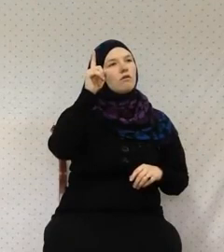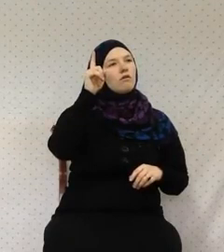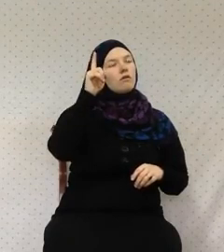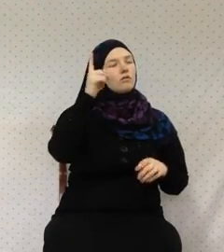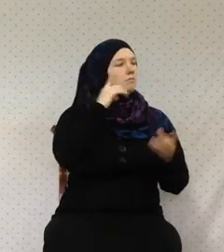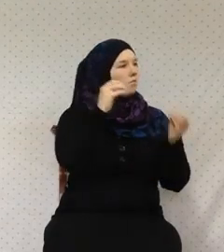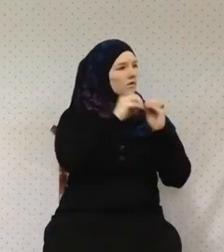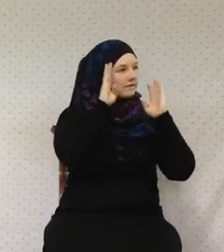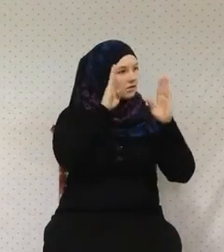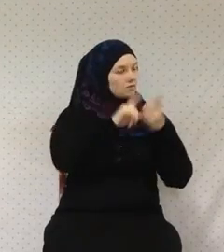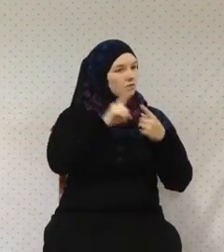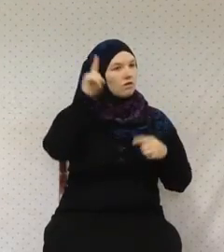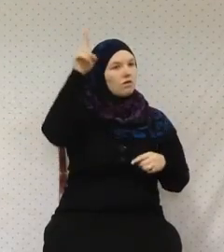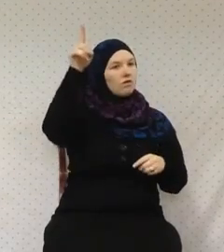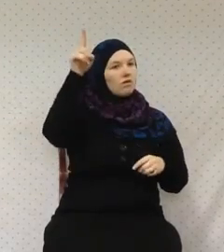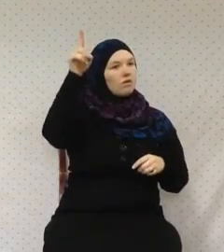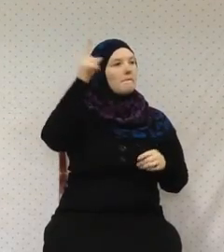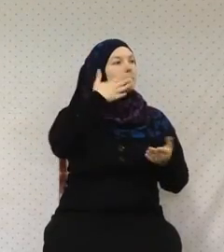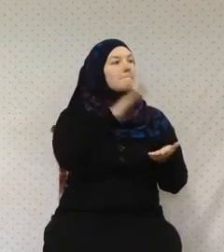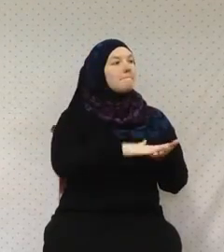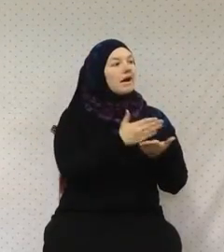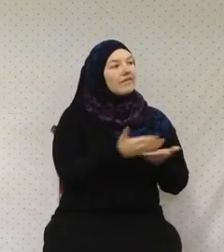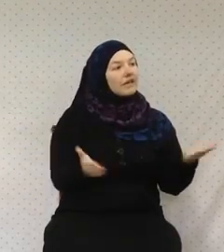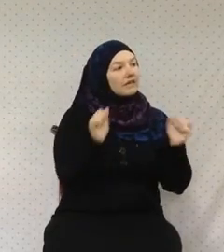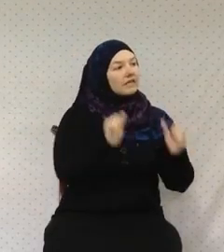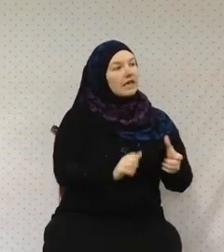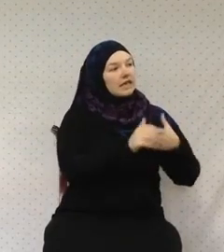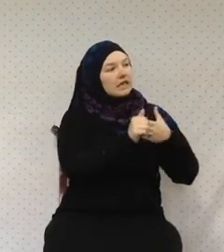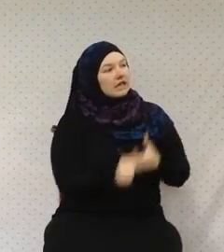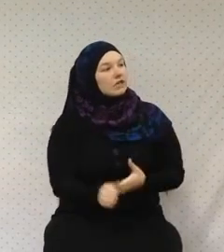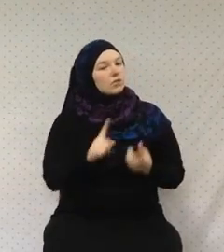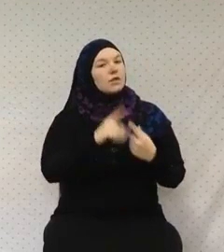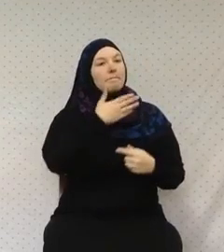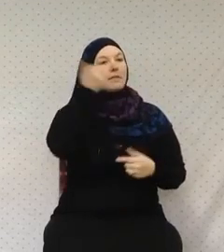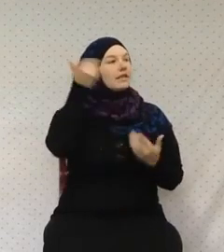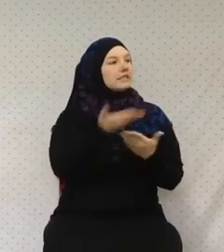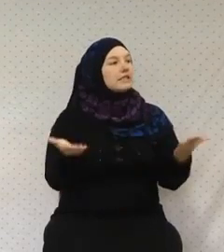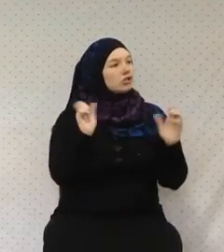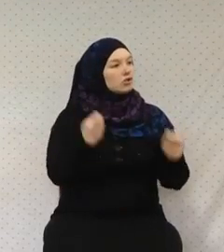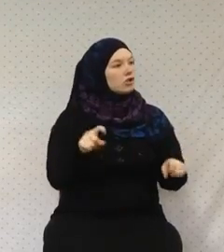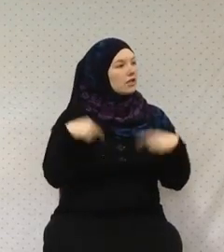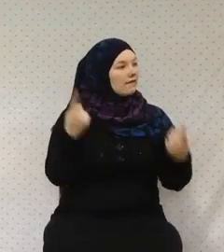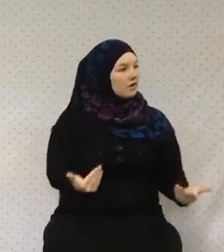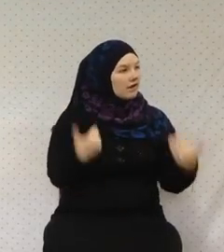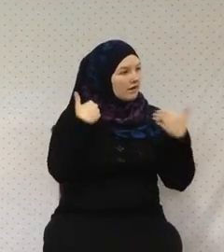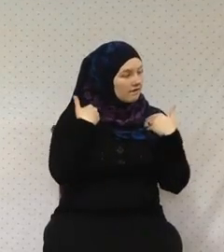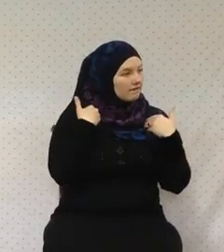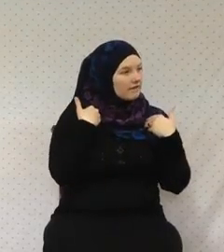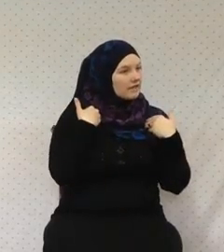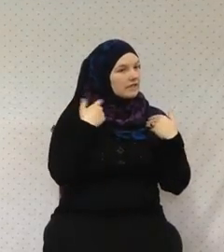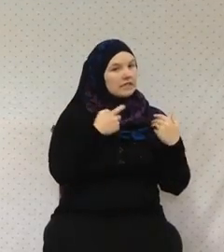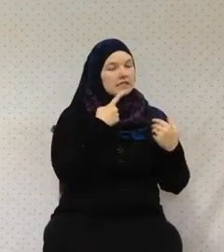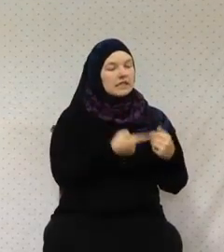our attention that bad things can lead to the best things you could ever have, He